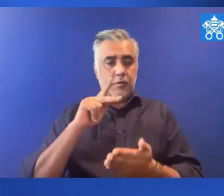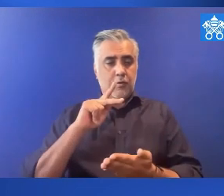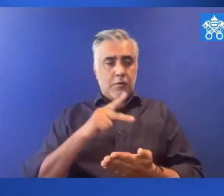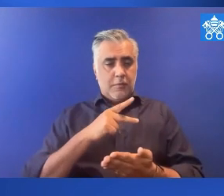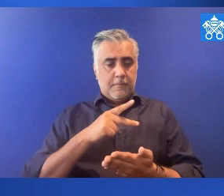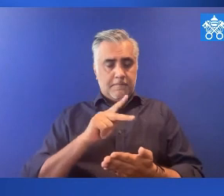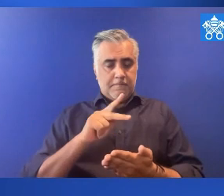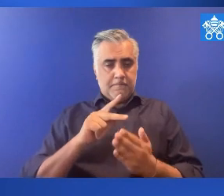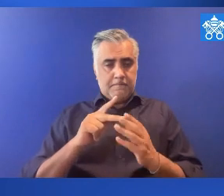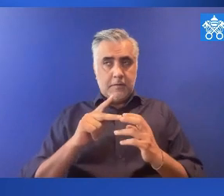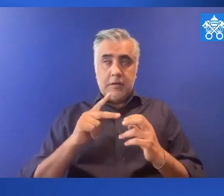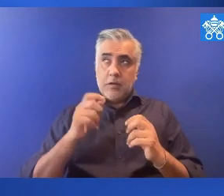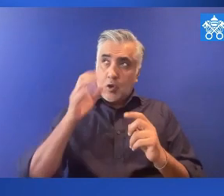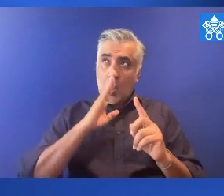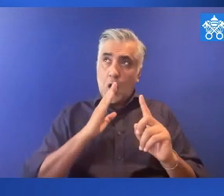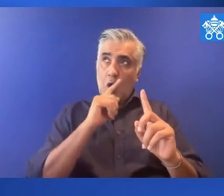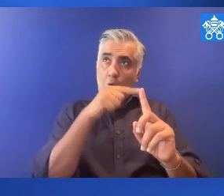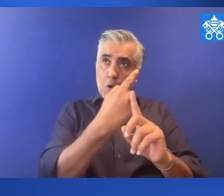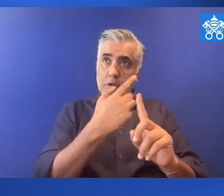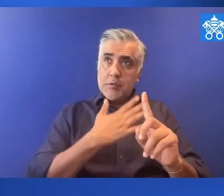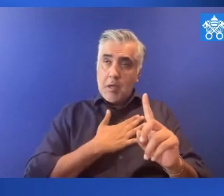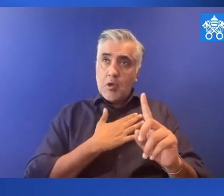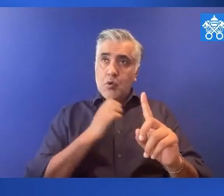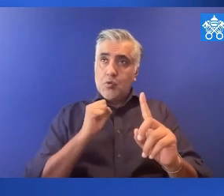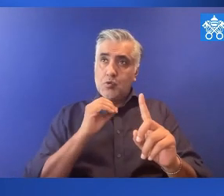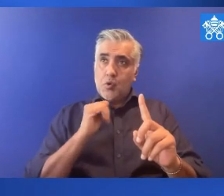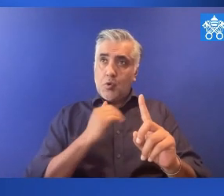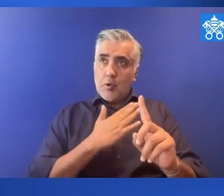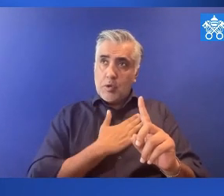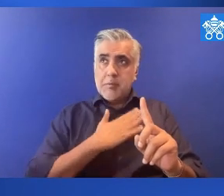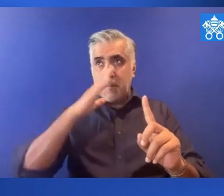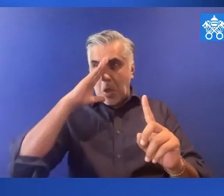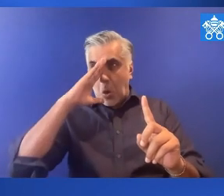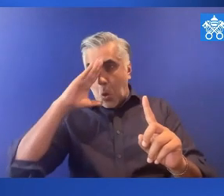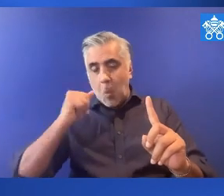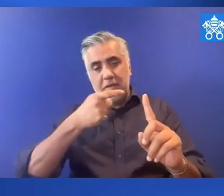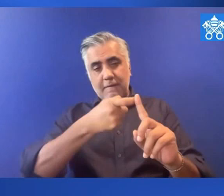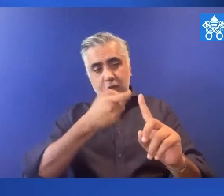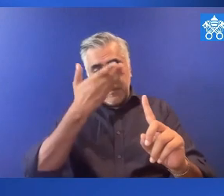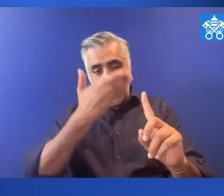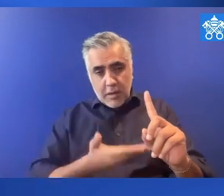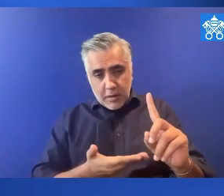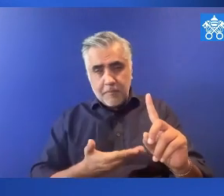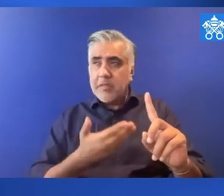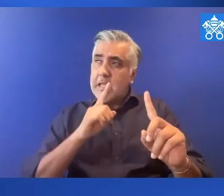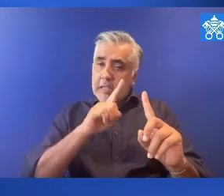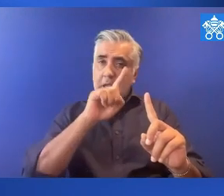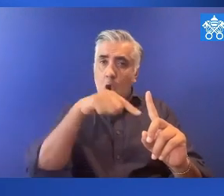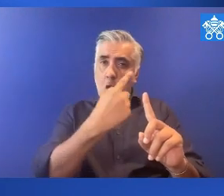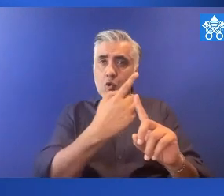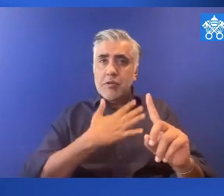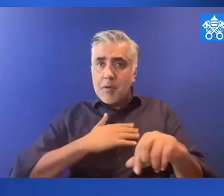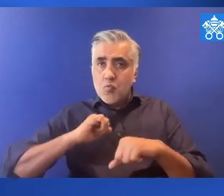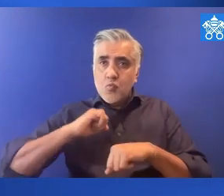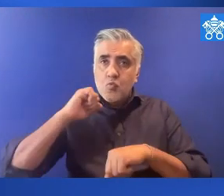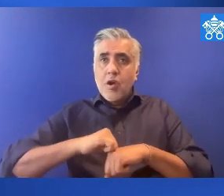A reading from the Book of Psalms. In God alone is my soul at rest. My help comes